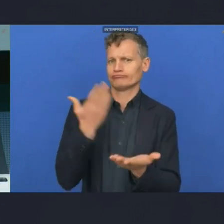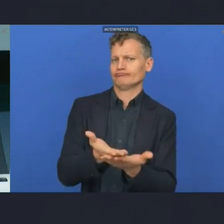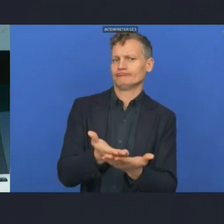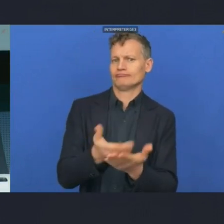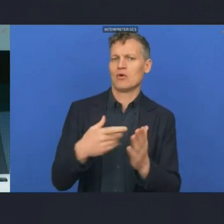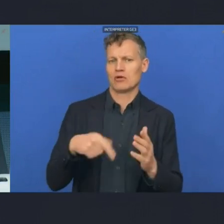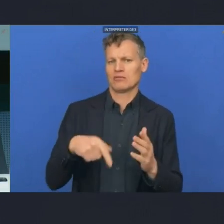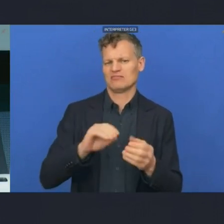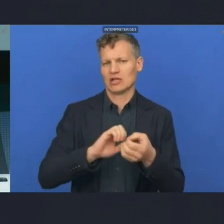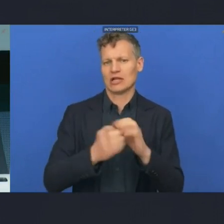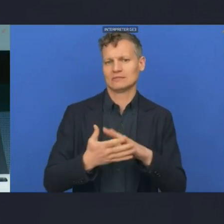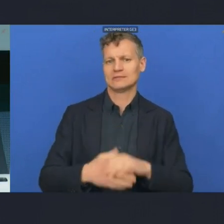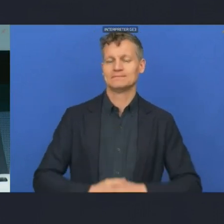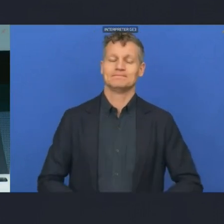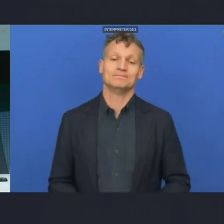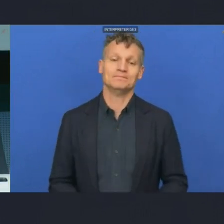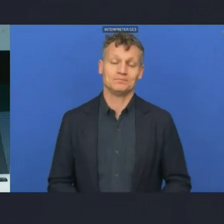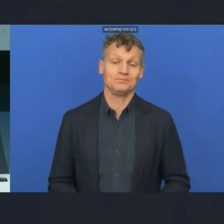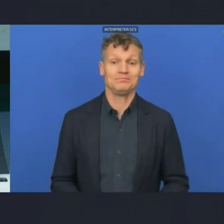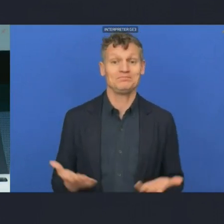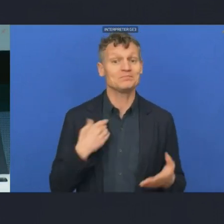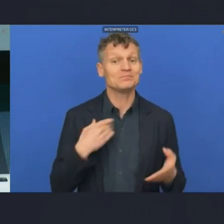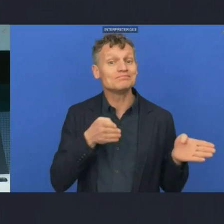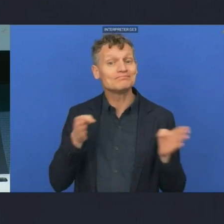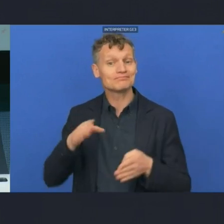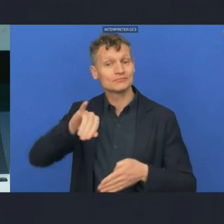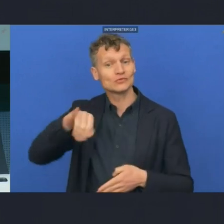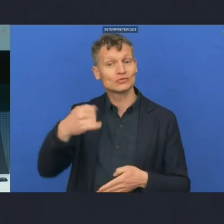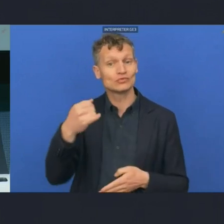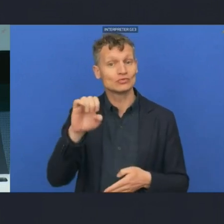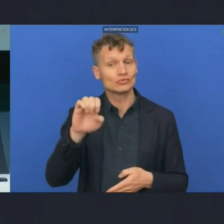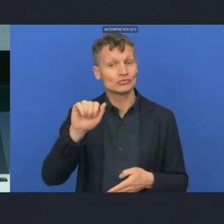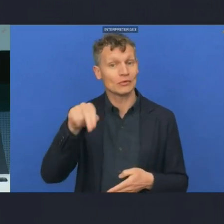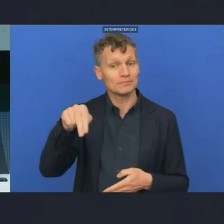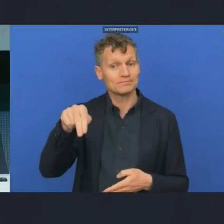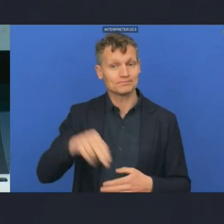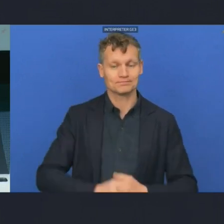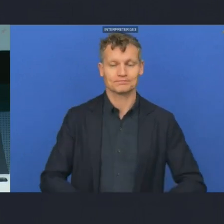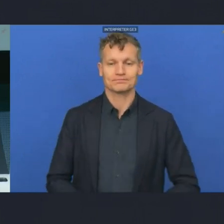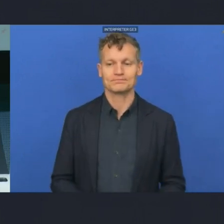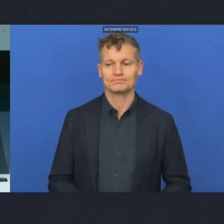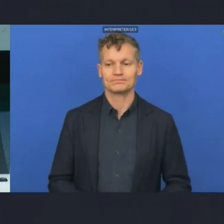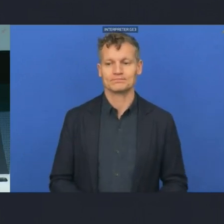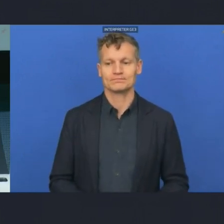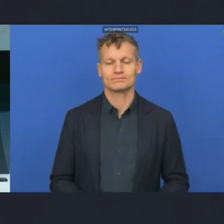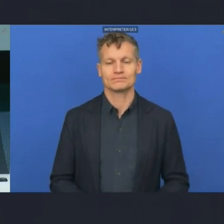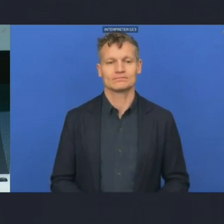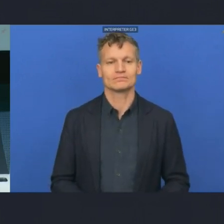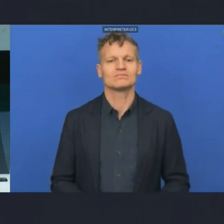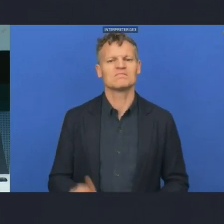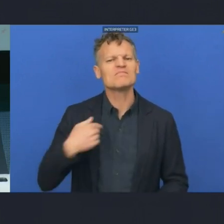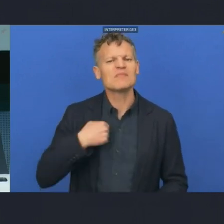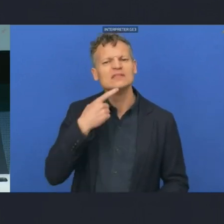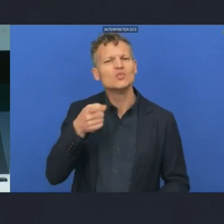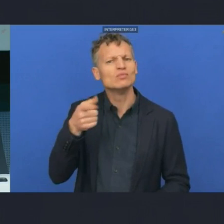you. So now I turn to Jean, please. And I already mentioned you were in charge of the organization